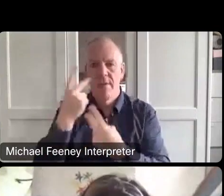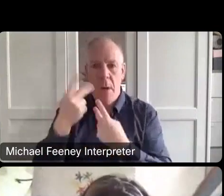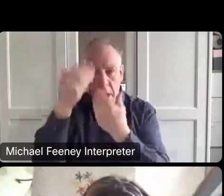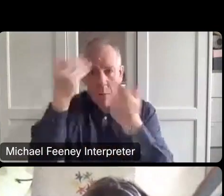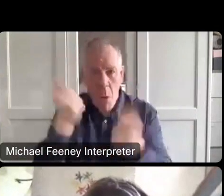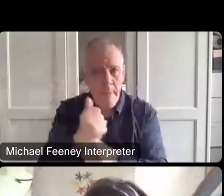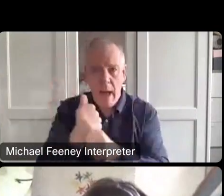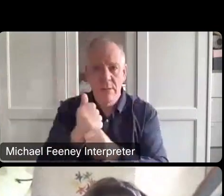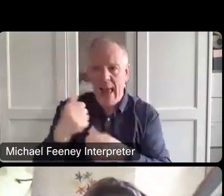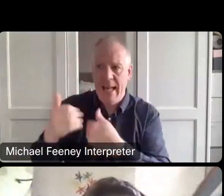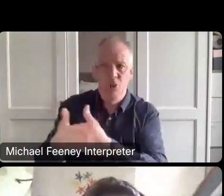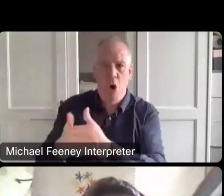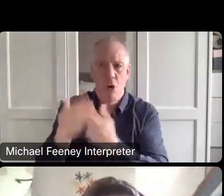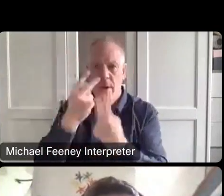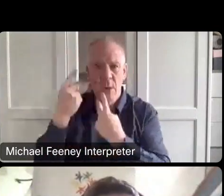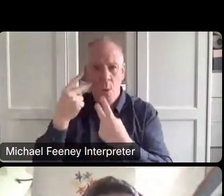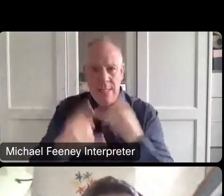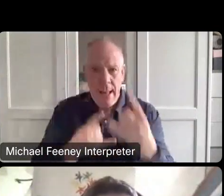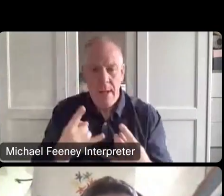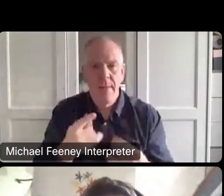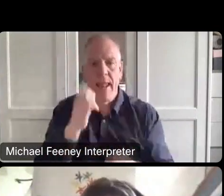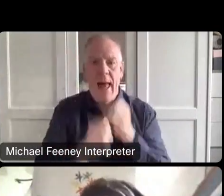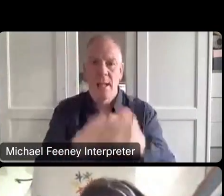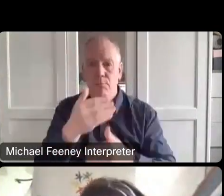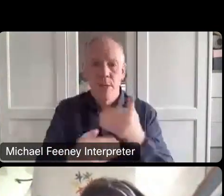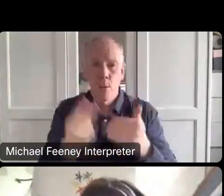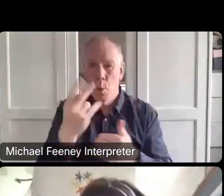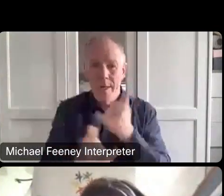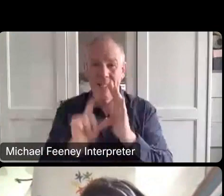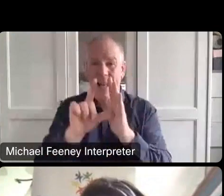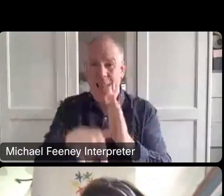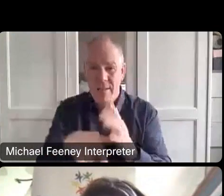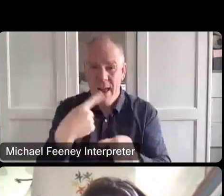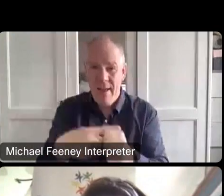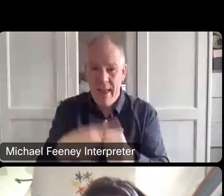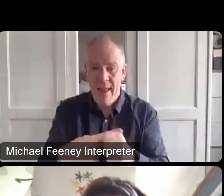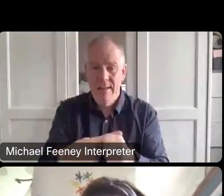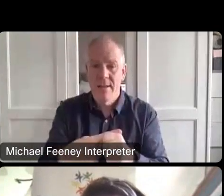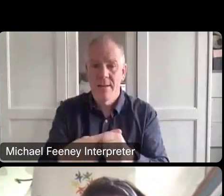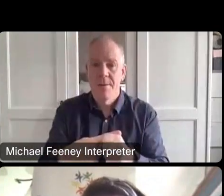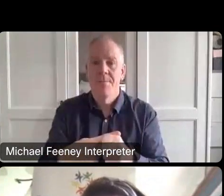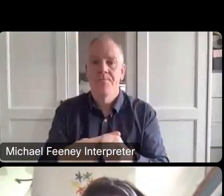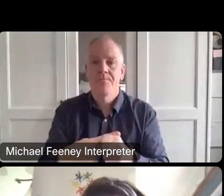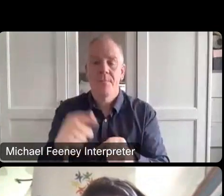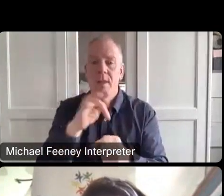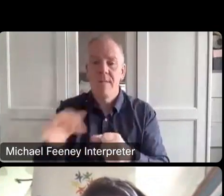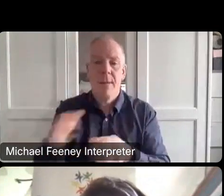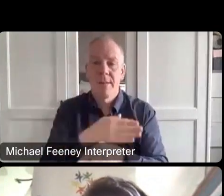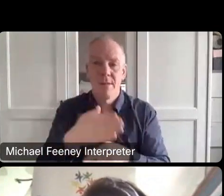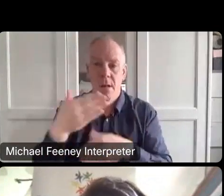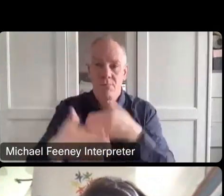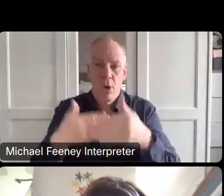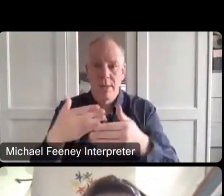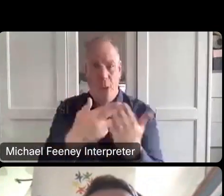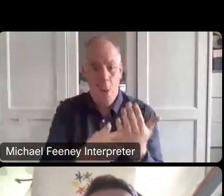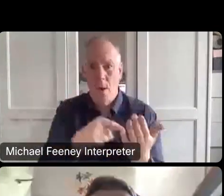reviews. And at the end of that process, it was 2 years, 2 years from the instigation of that